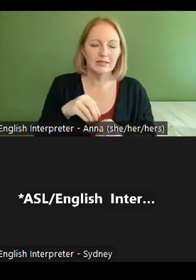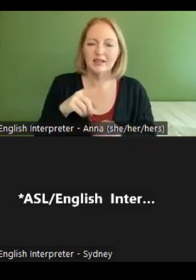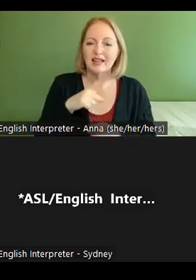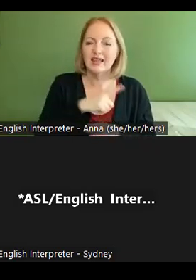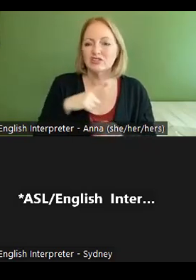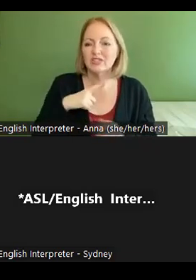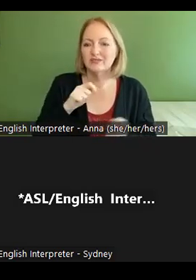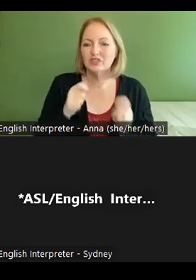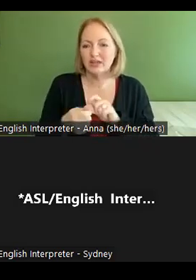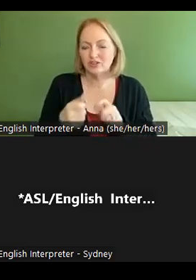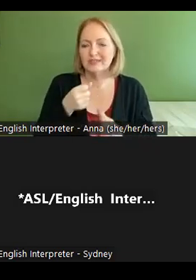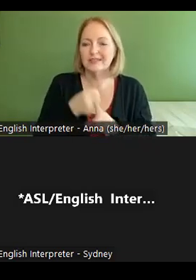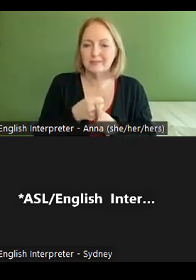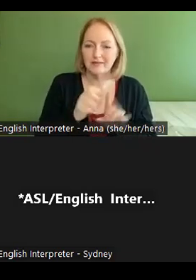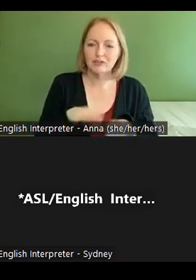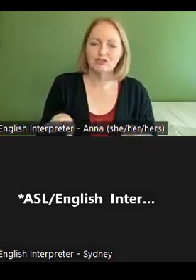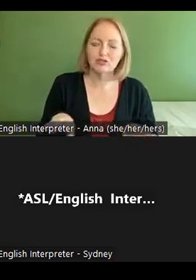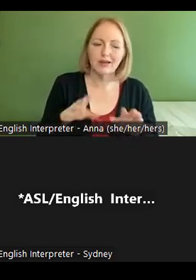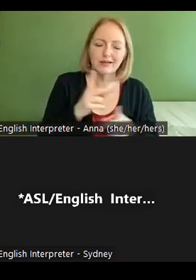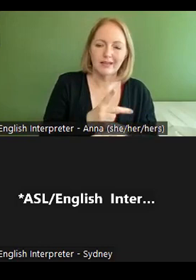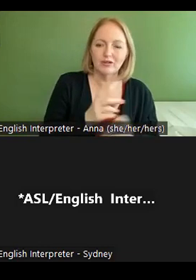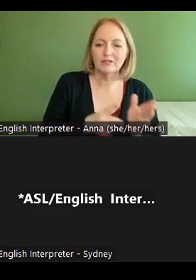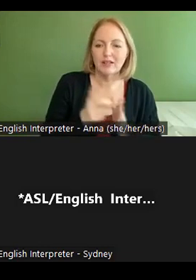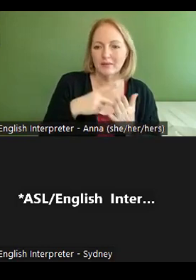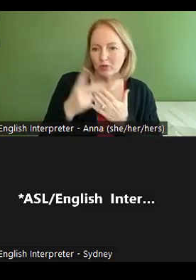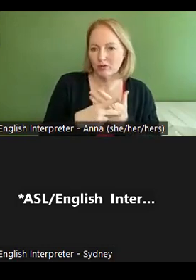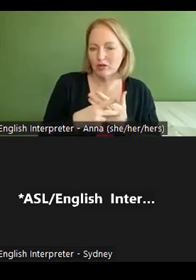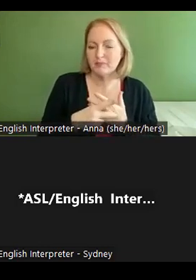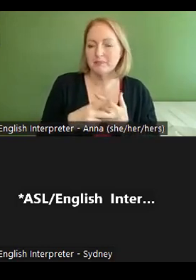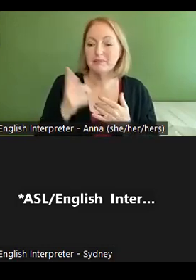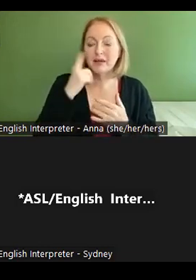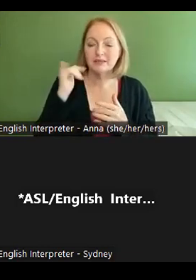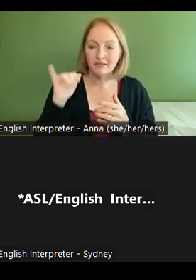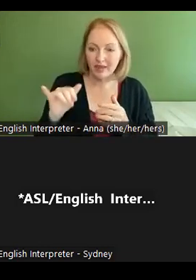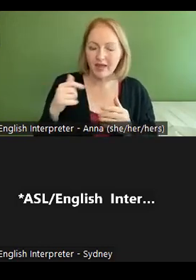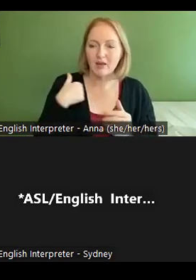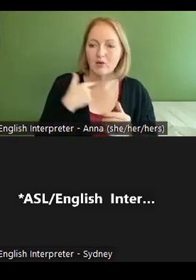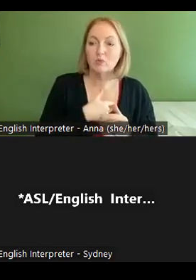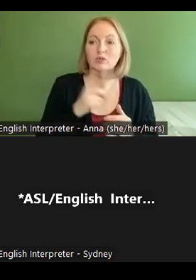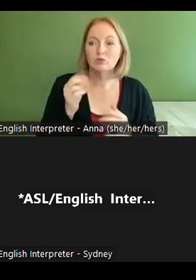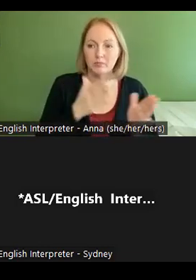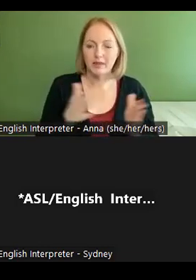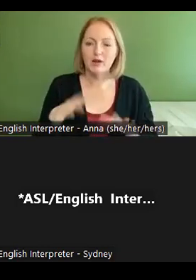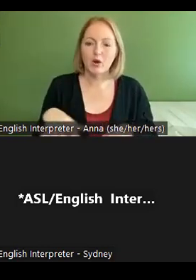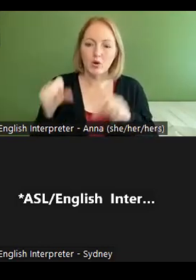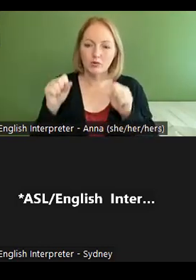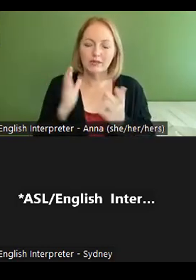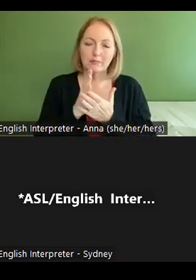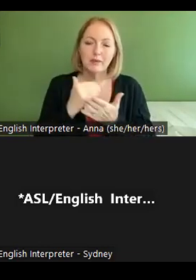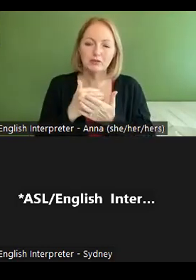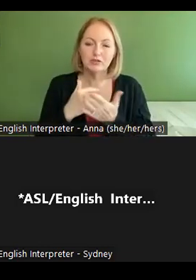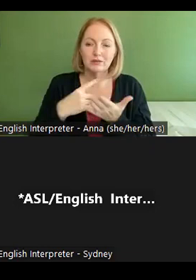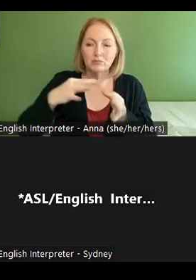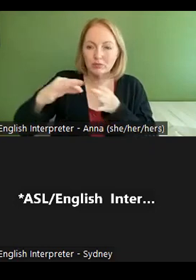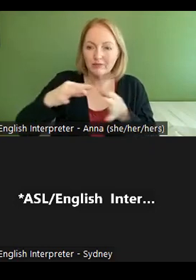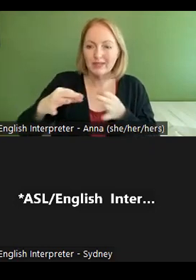the impact of our childcare and development programs. So because of this, we do plan on hosting a budget briefing in